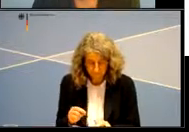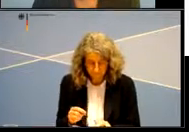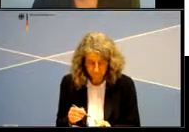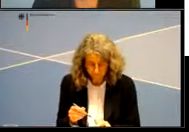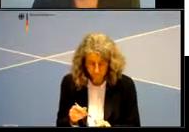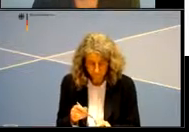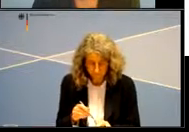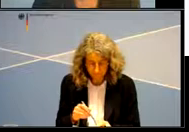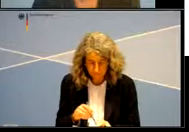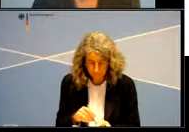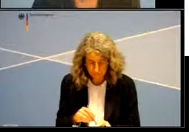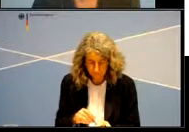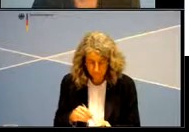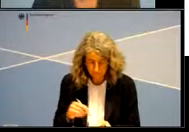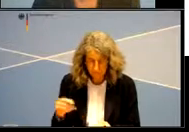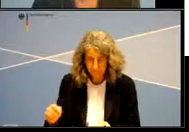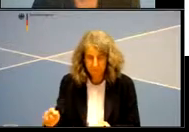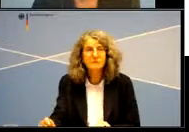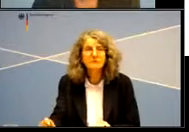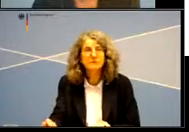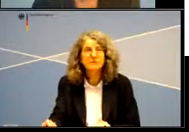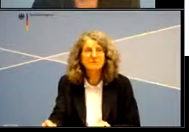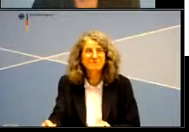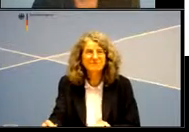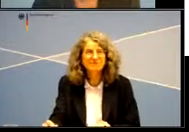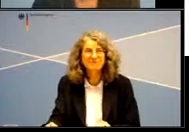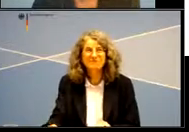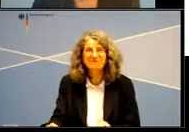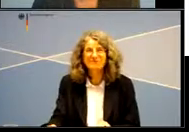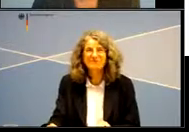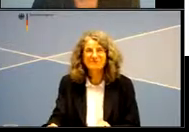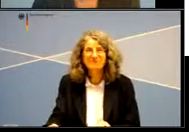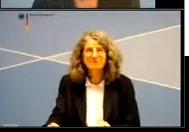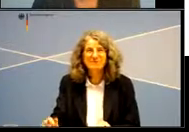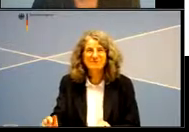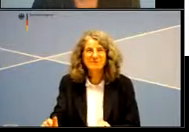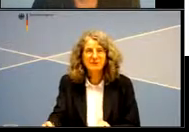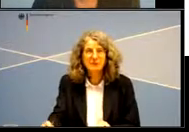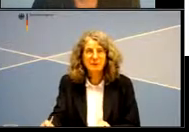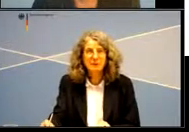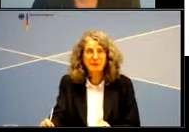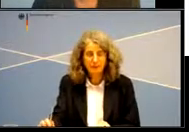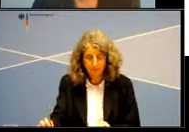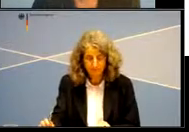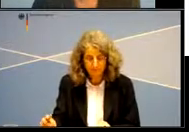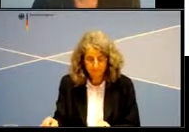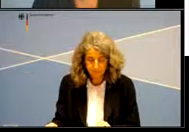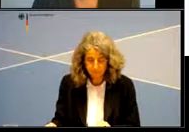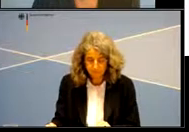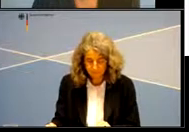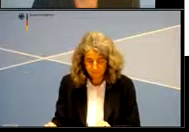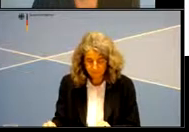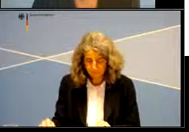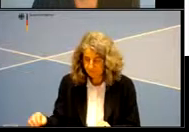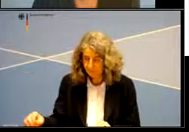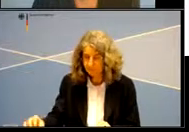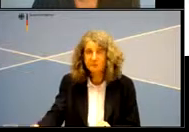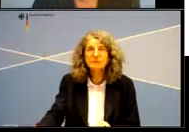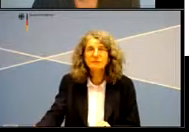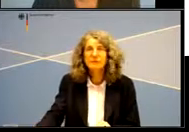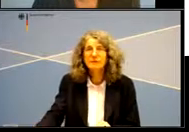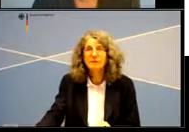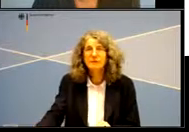that are even declaring what we all think is common sense and fundamental. So without any further ado, I'd like to pass the floor to our